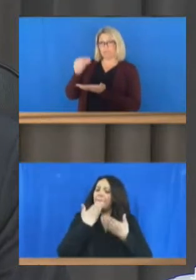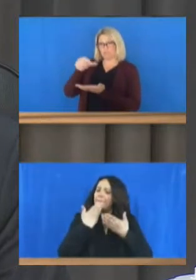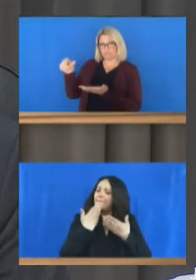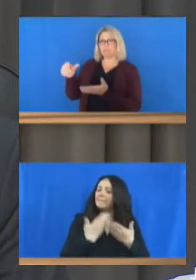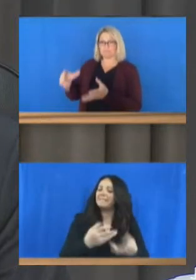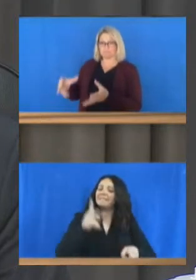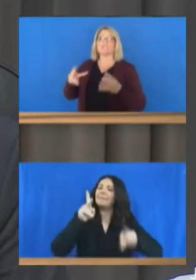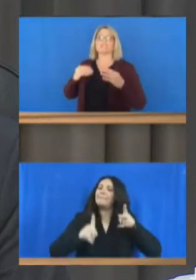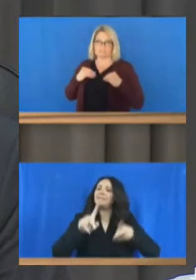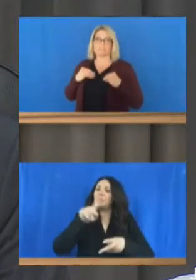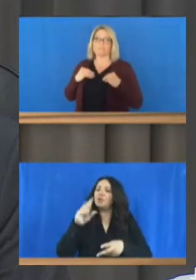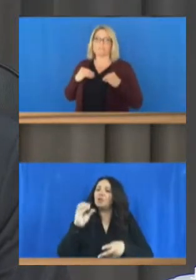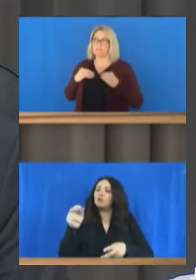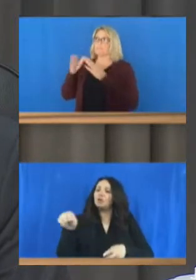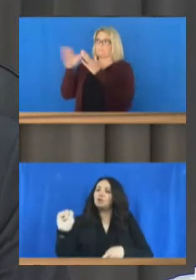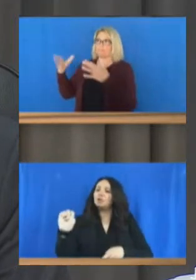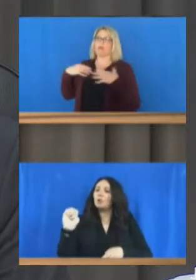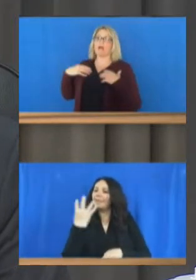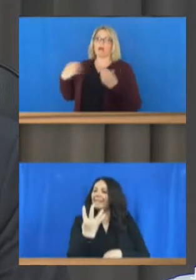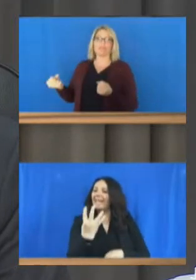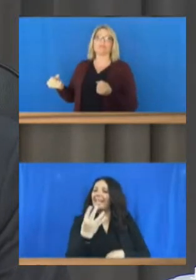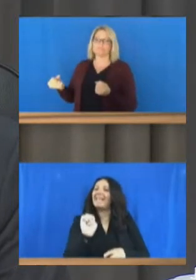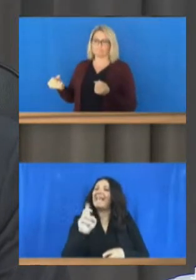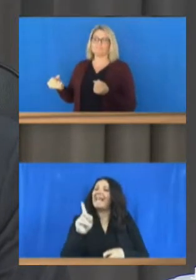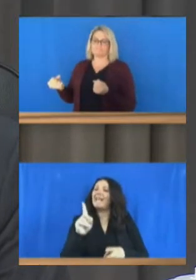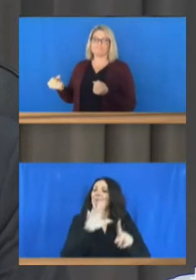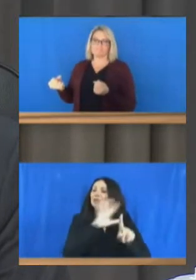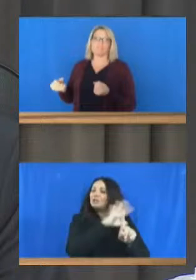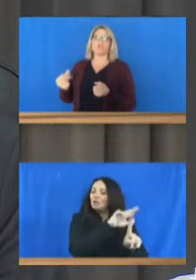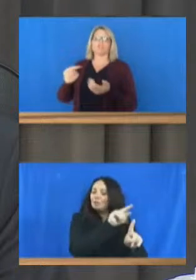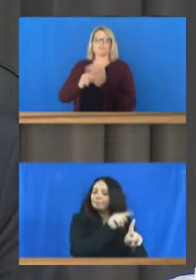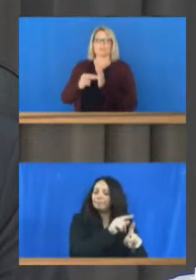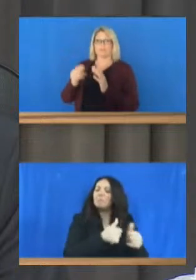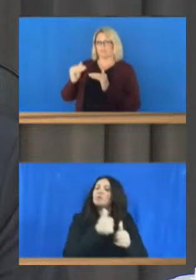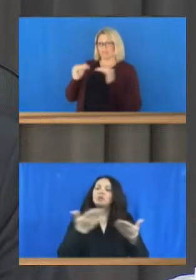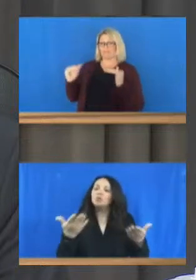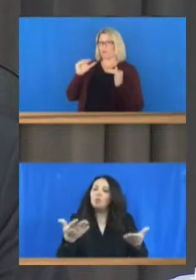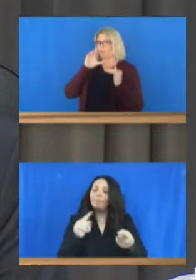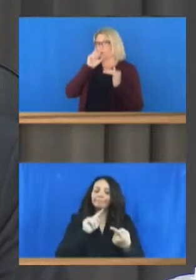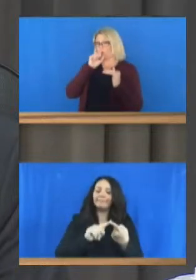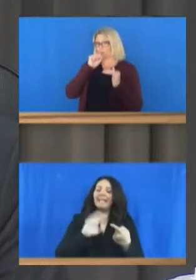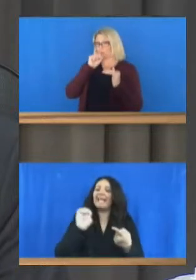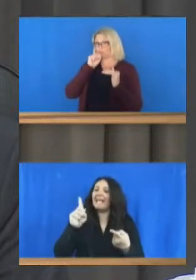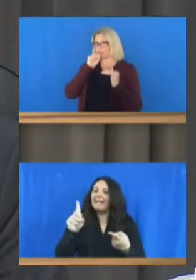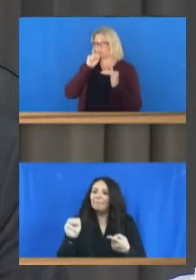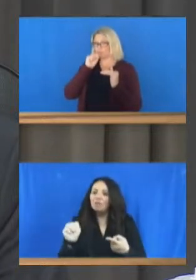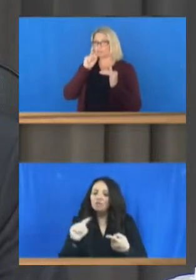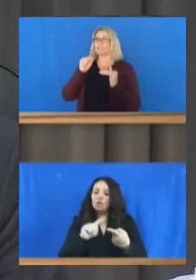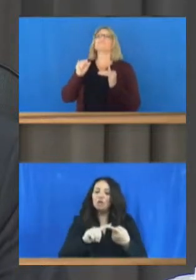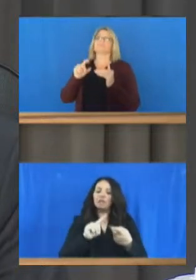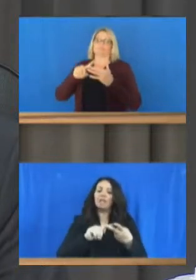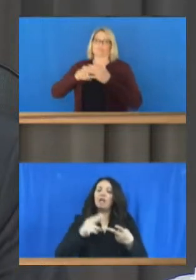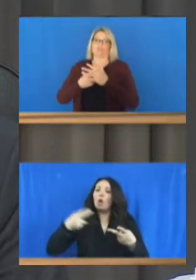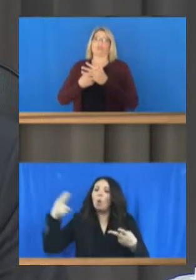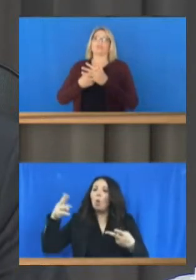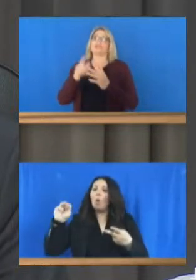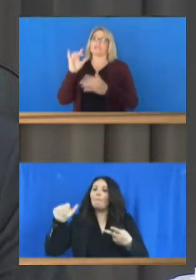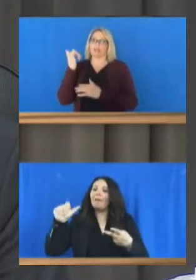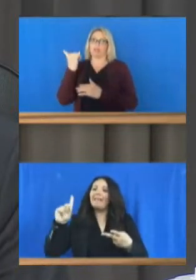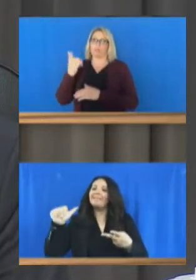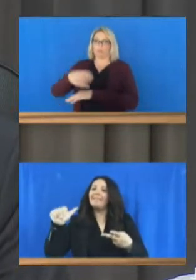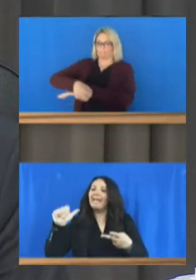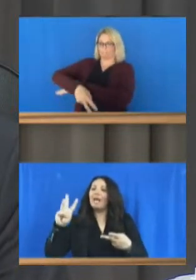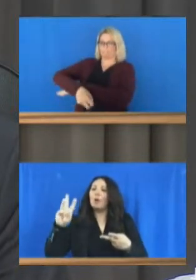more freedom to travel within our province, freedom to expand our bubble back up to 15 people from outside